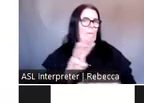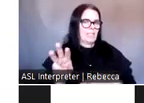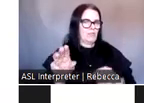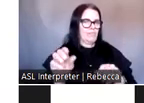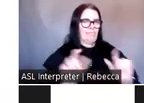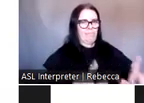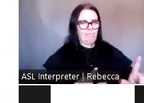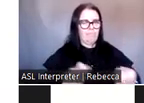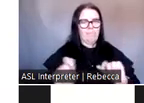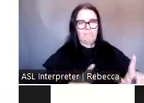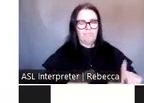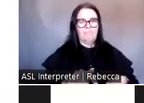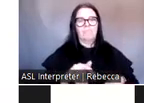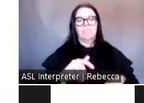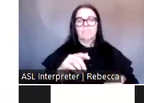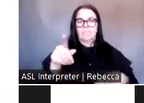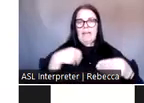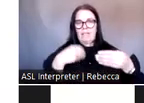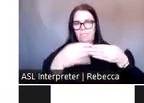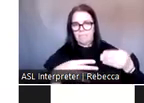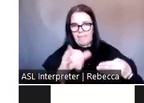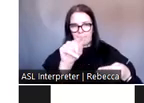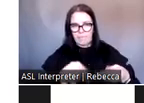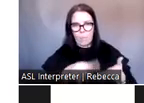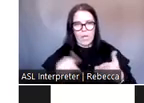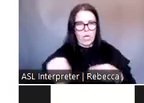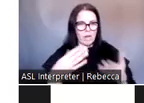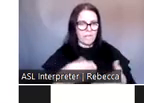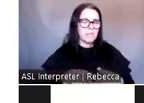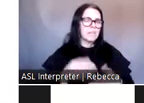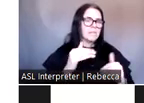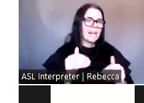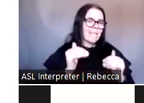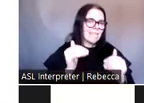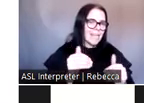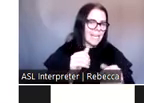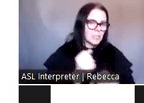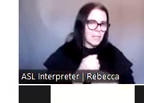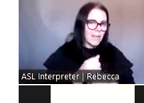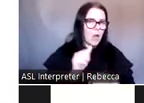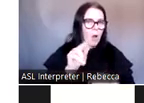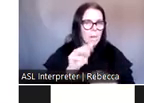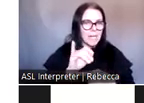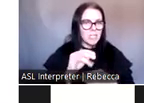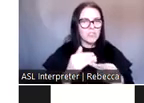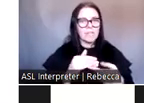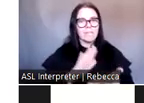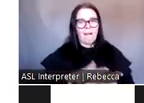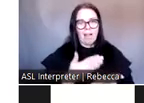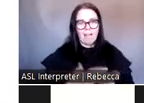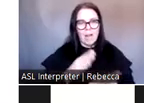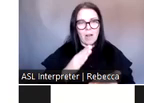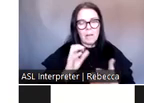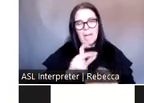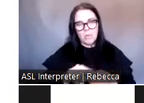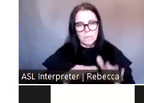their micro-credentials listed on this page: advanced manufacturing and automation, culinary back to basics,